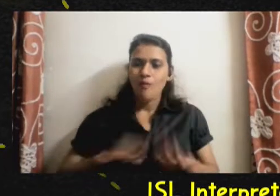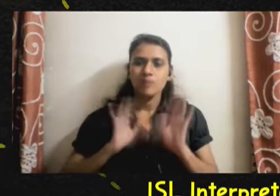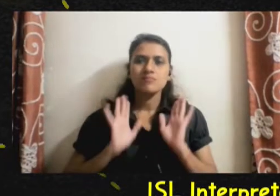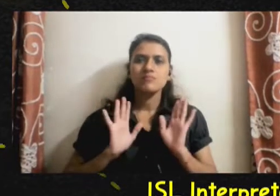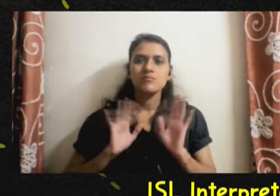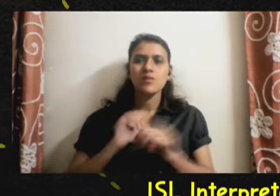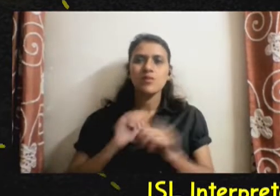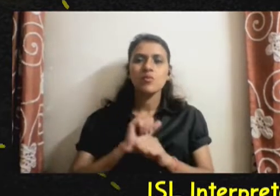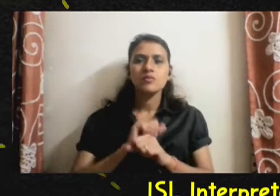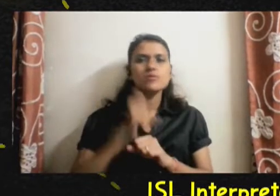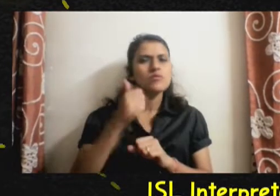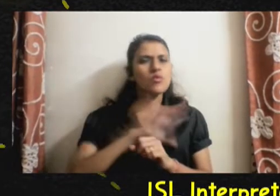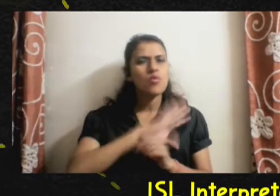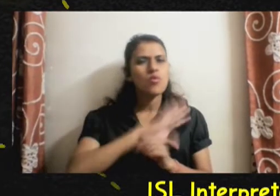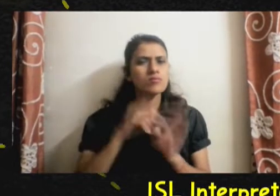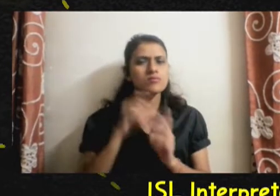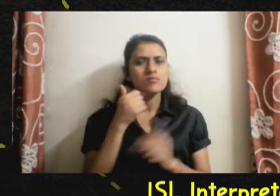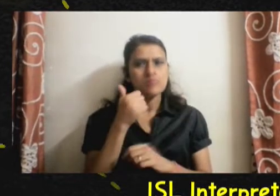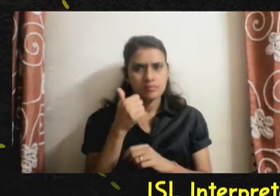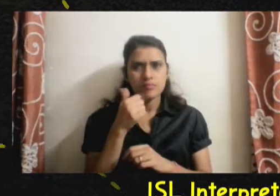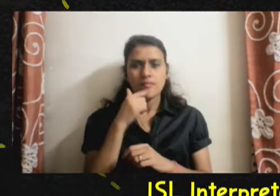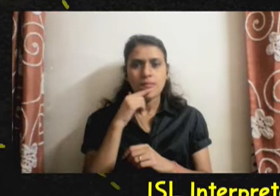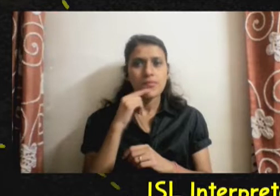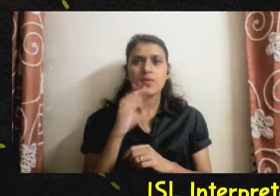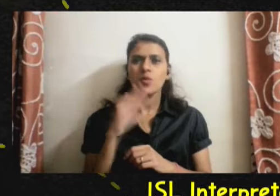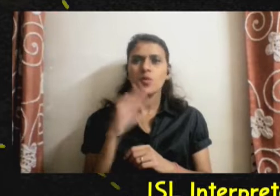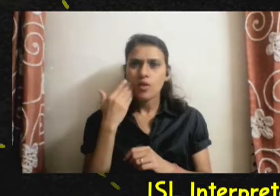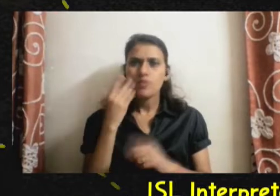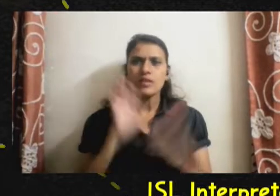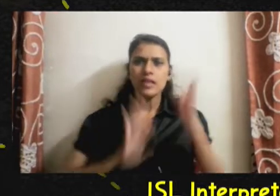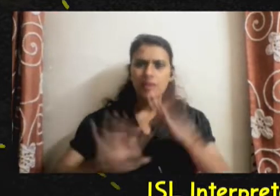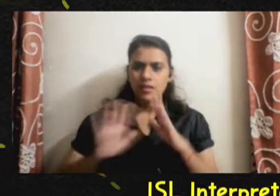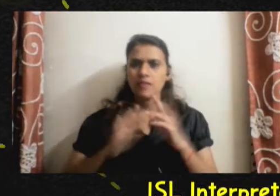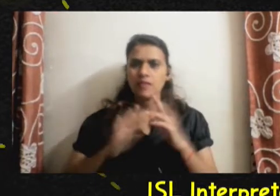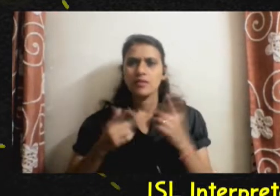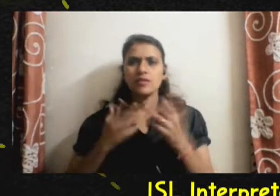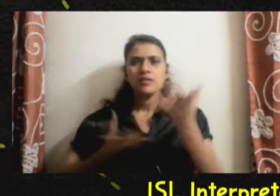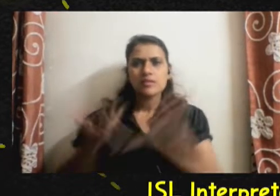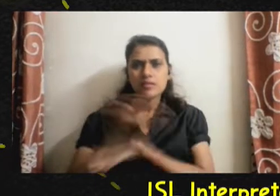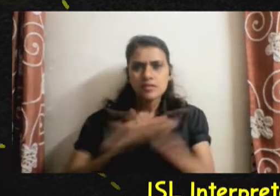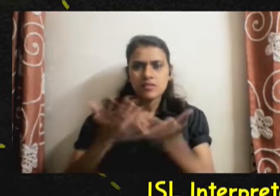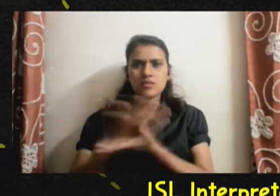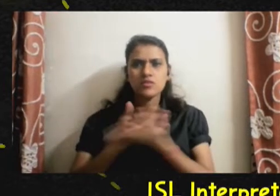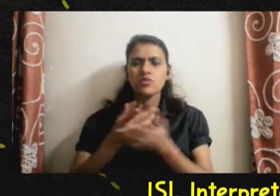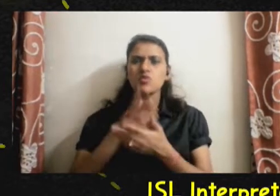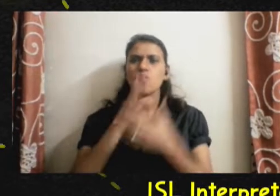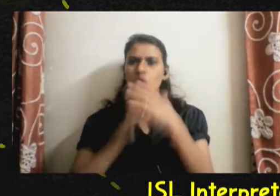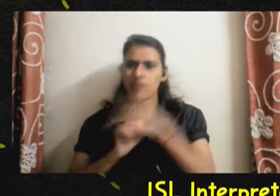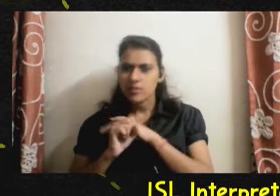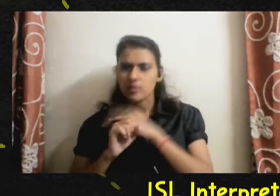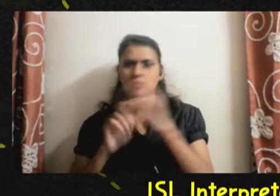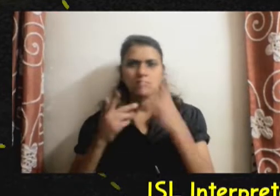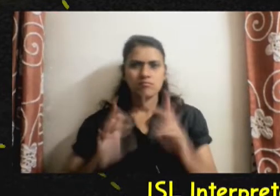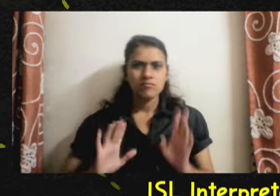what very quickly one began to see is while there was a very active discussion around privacy, even confidentiality, I